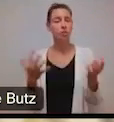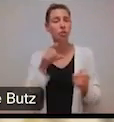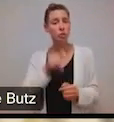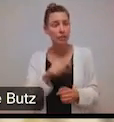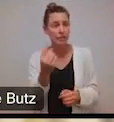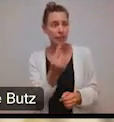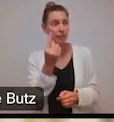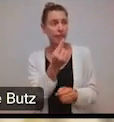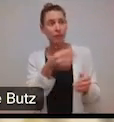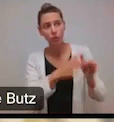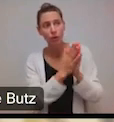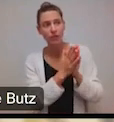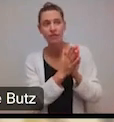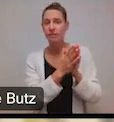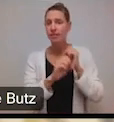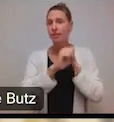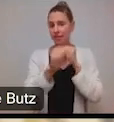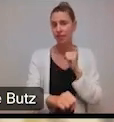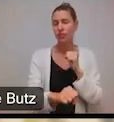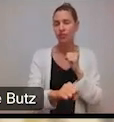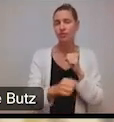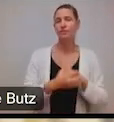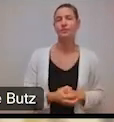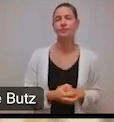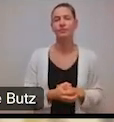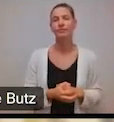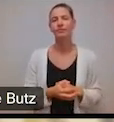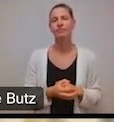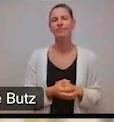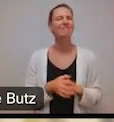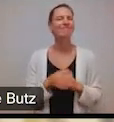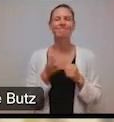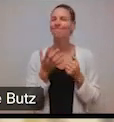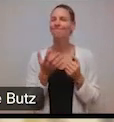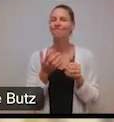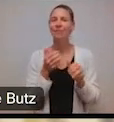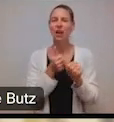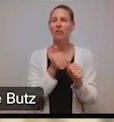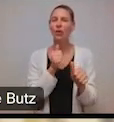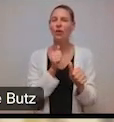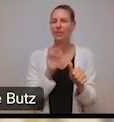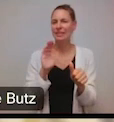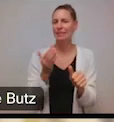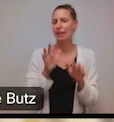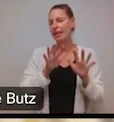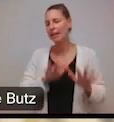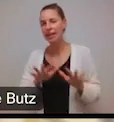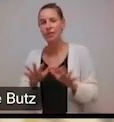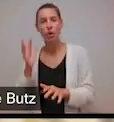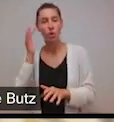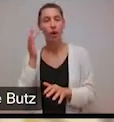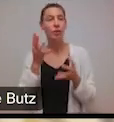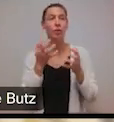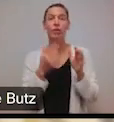extension. And you don't want to come across as too casual because you want your instructor to see that you're serious